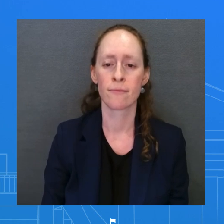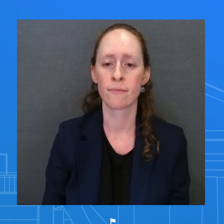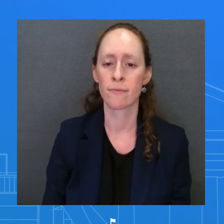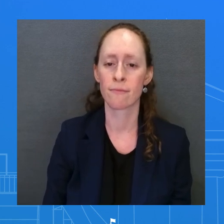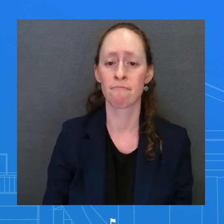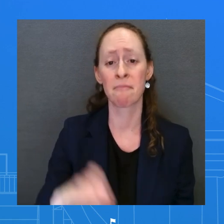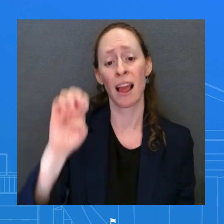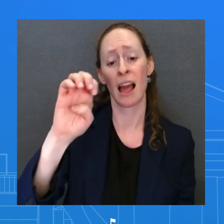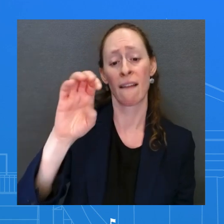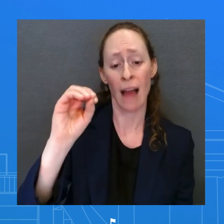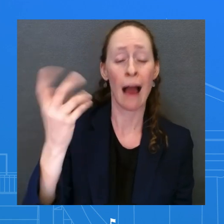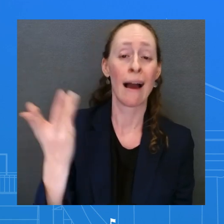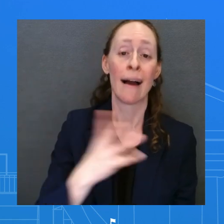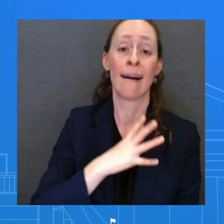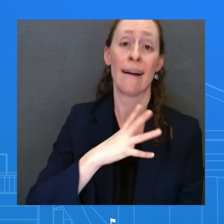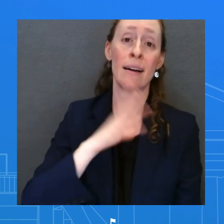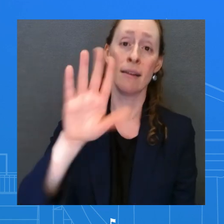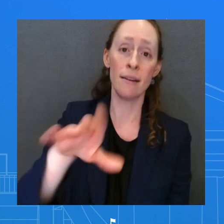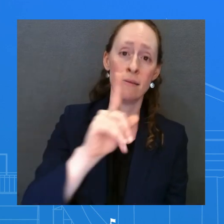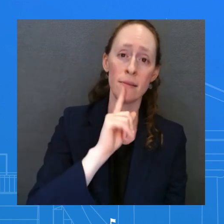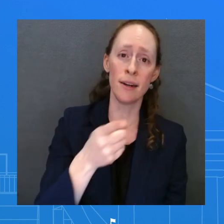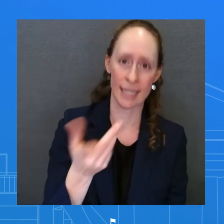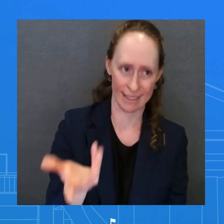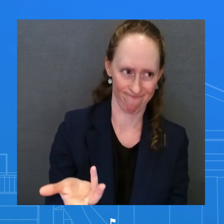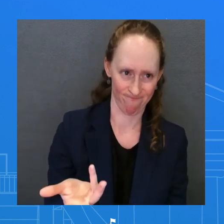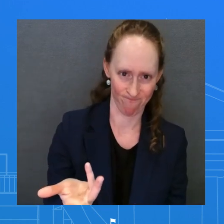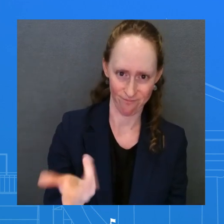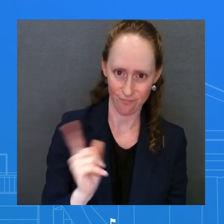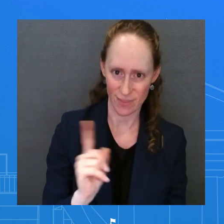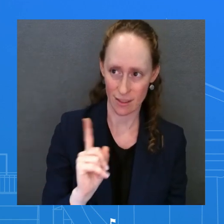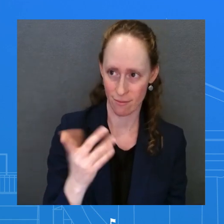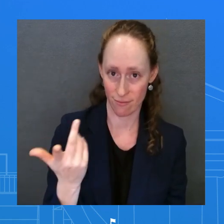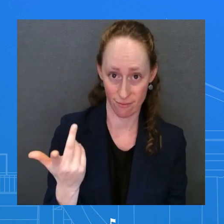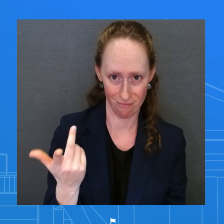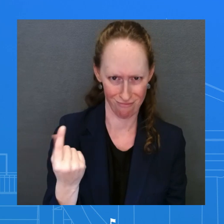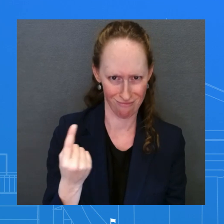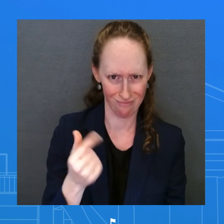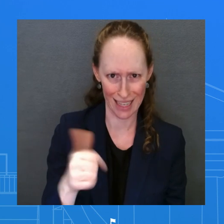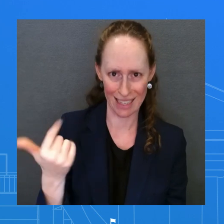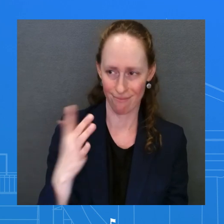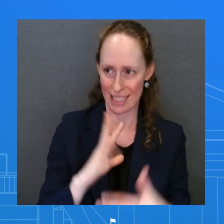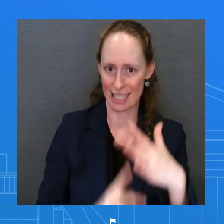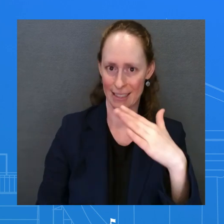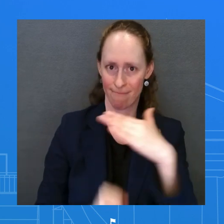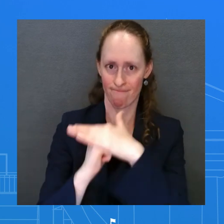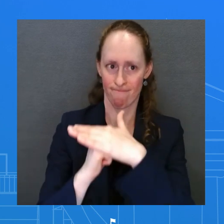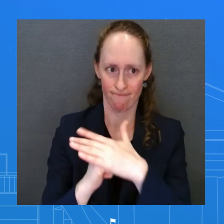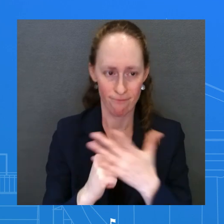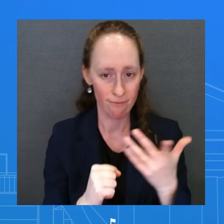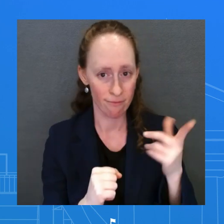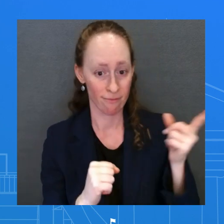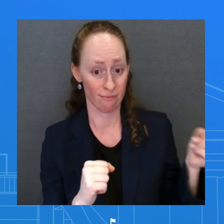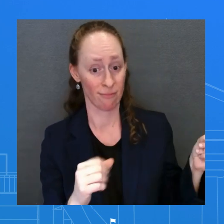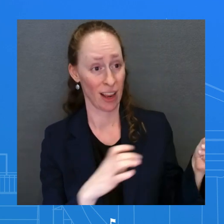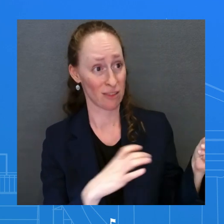without steps from Congress? So let me just make clear, I do want to speak about that a little bit. It builds on the progress that we believe that we have made